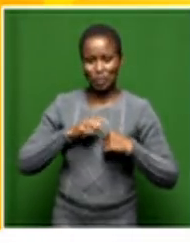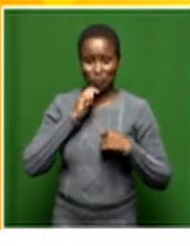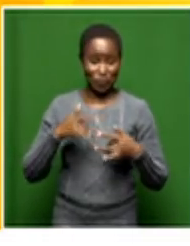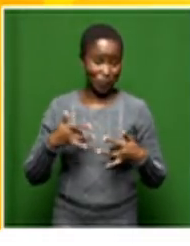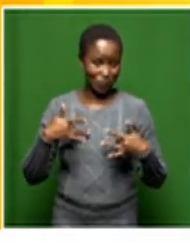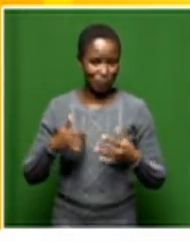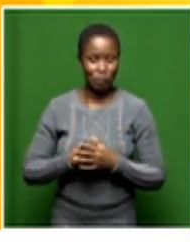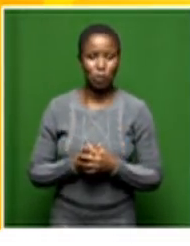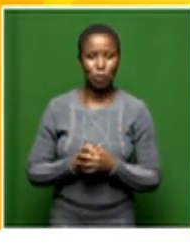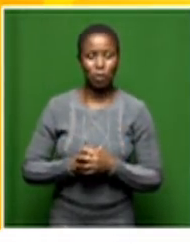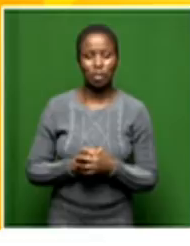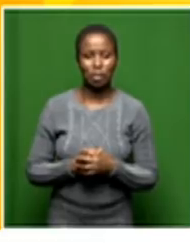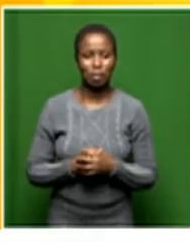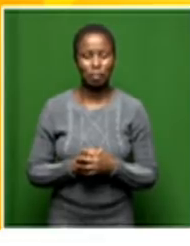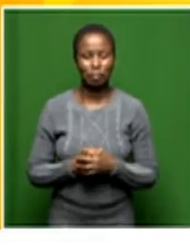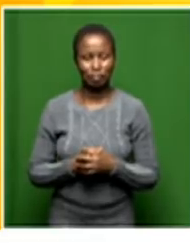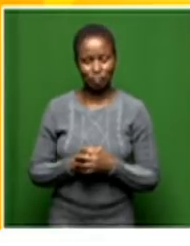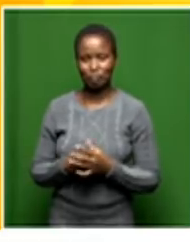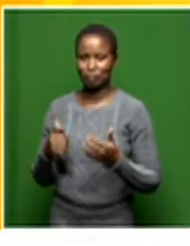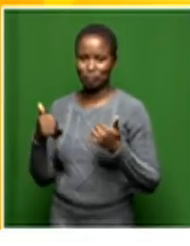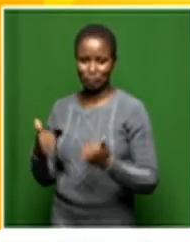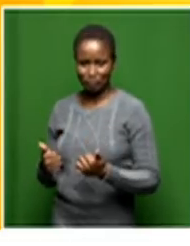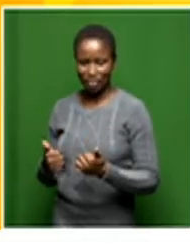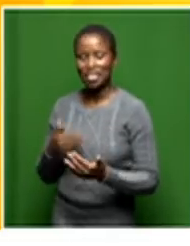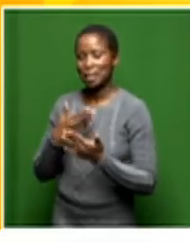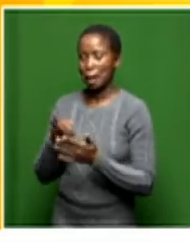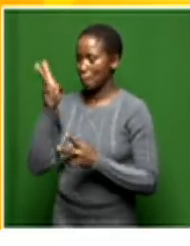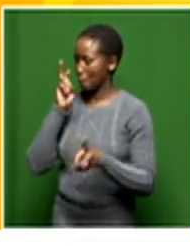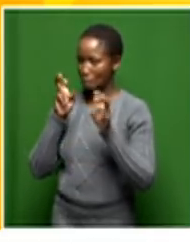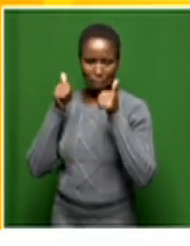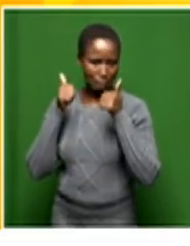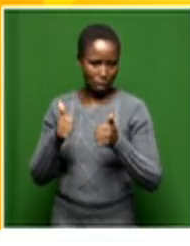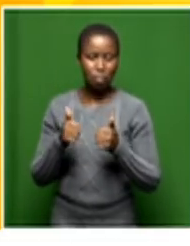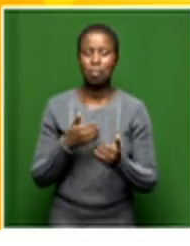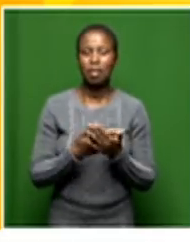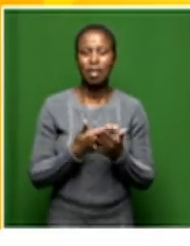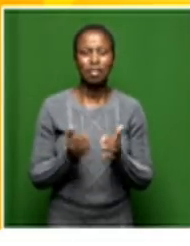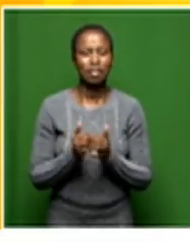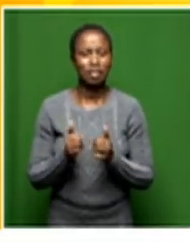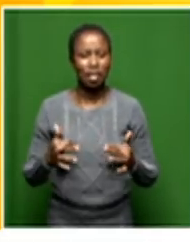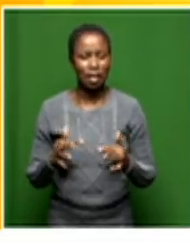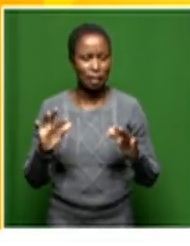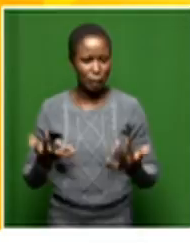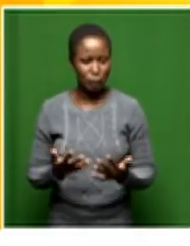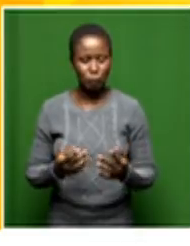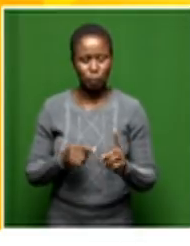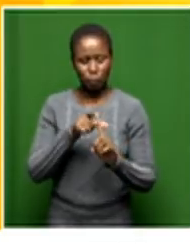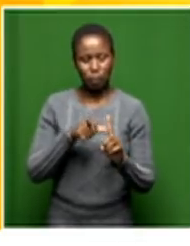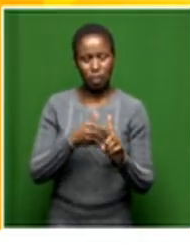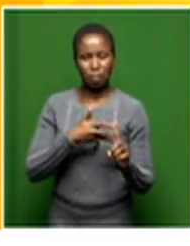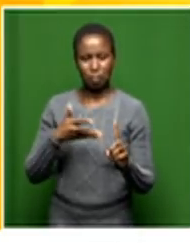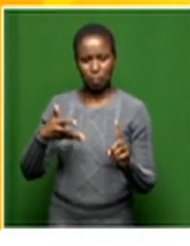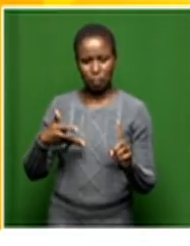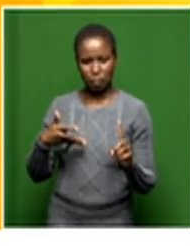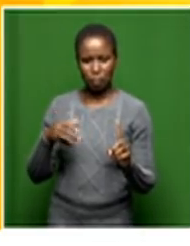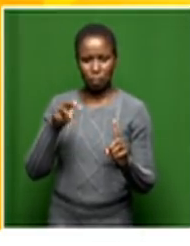Thank you, SK. Good morning. Thank you so much. Great. All of you there, I can hear you. So let me start with Ms. Modise this week